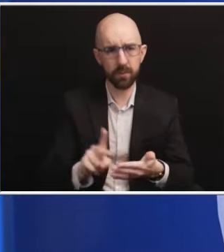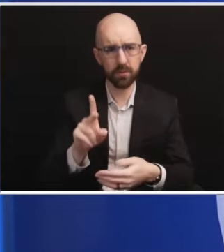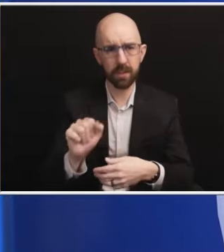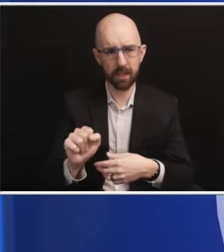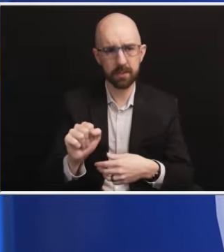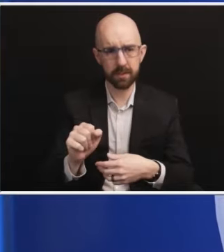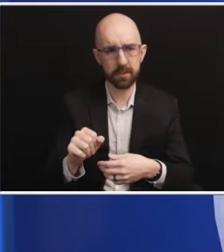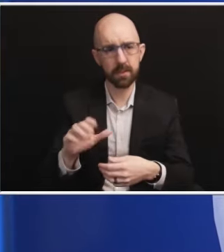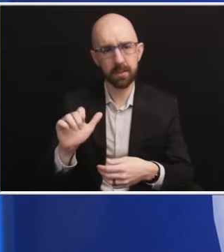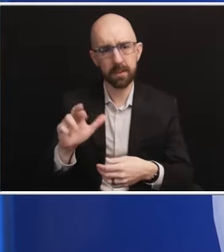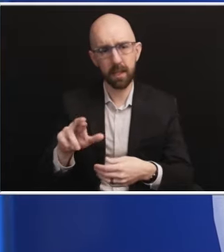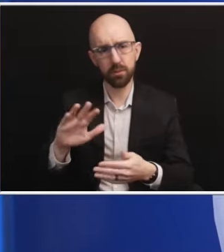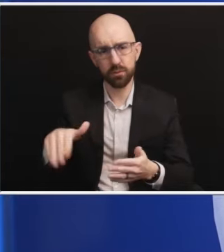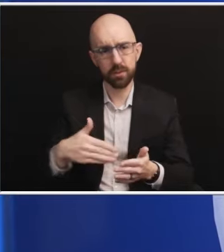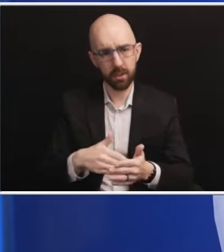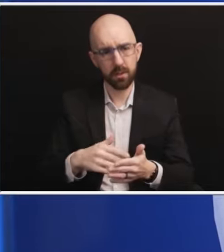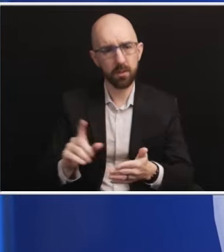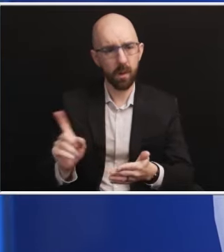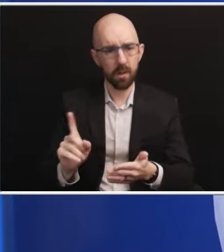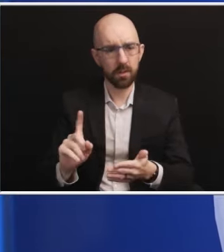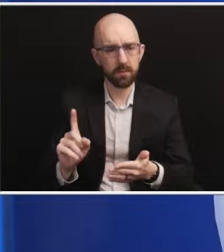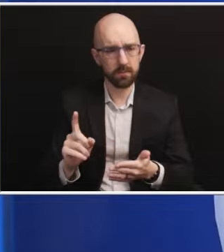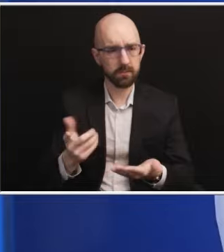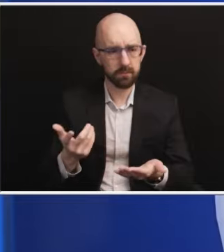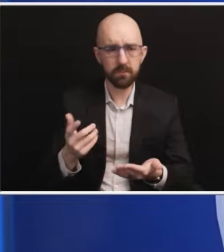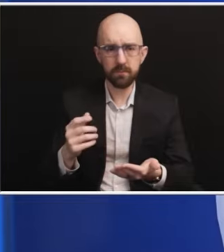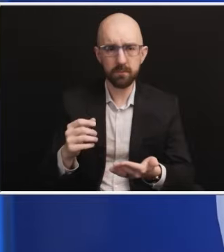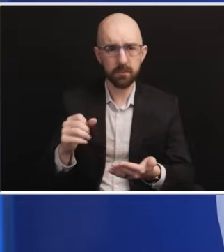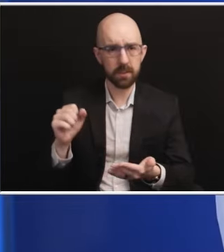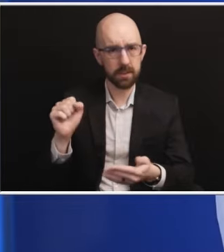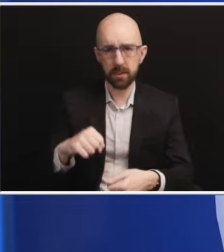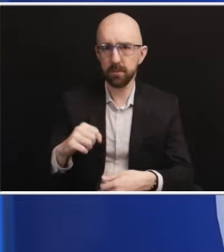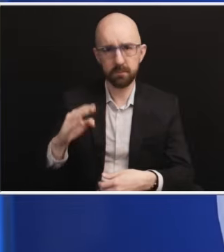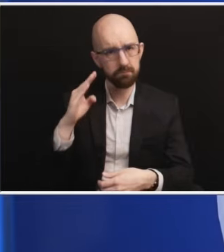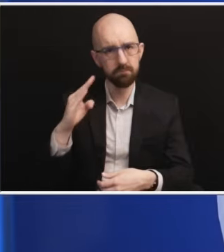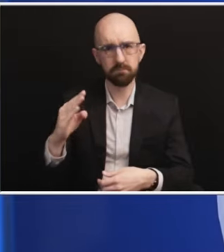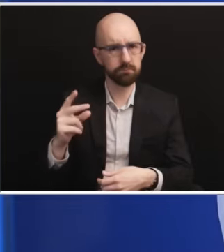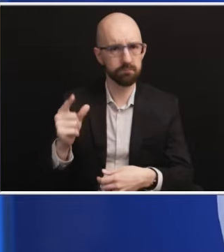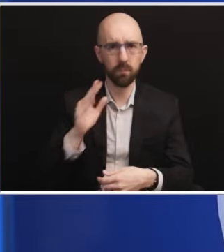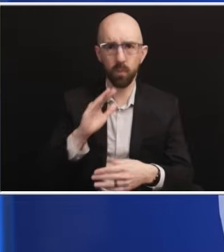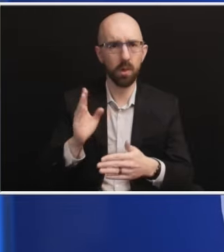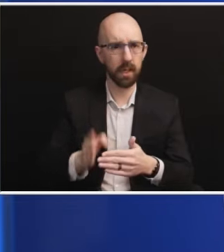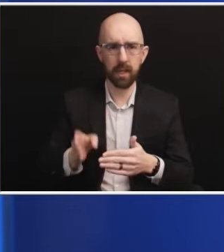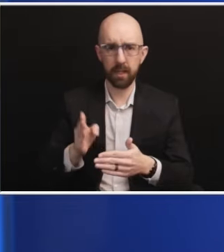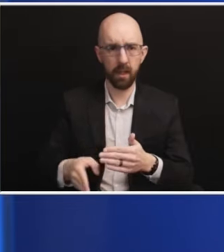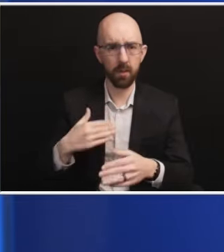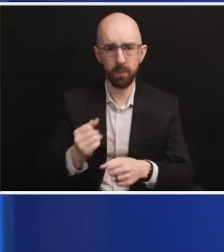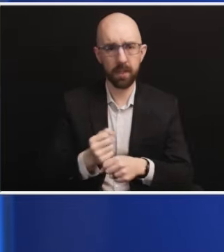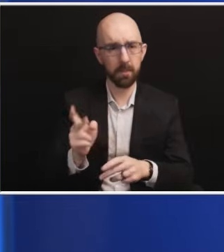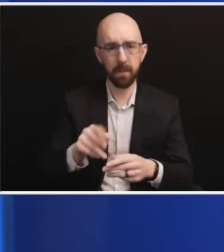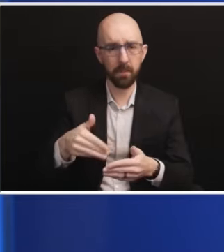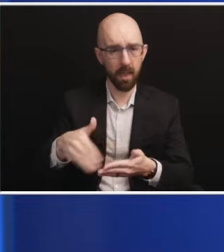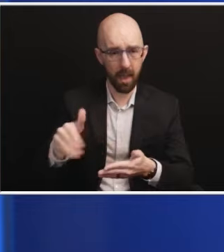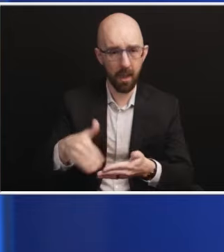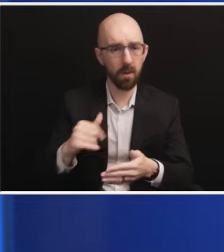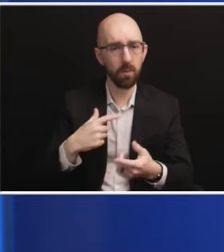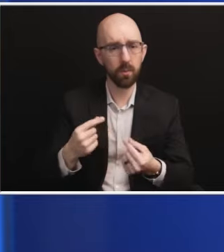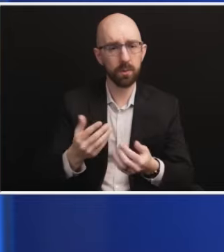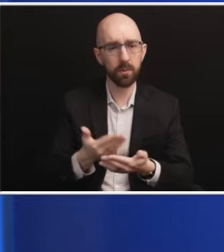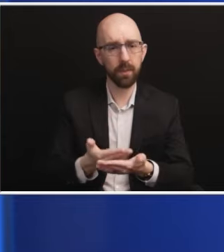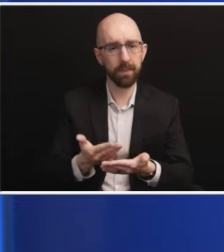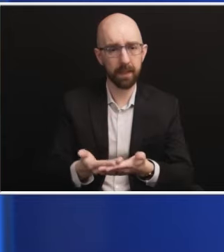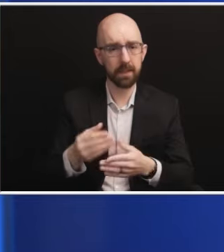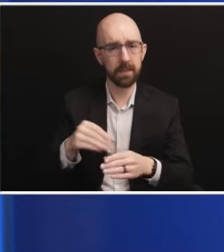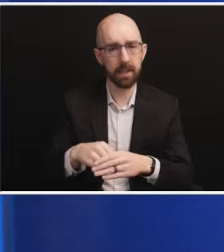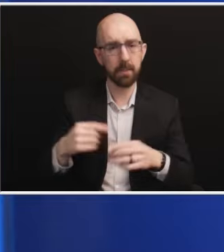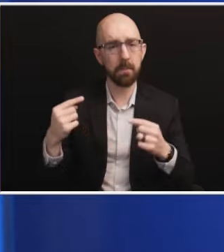Center, where it's a yes sir, yes ma'am, right away, we'll get it done, and we get people out here quickly. And you do things in parallel, not